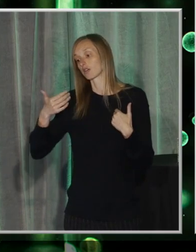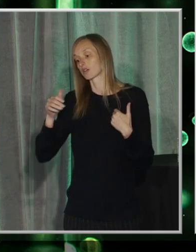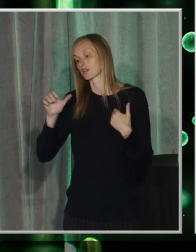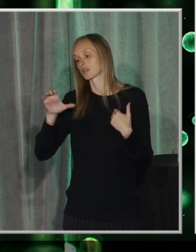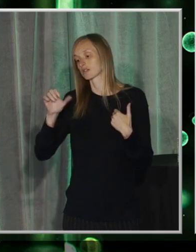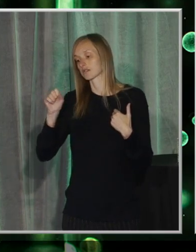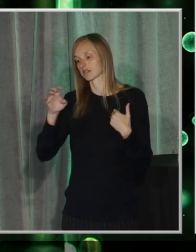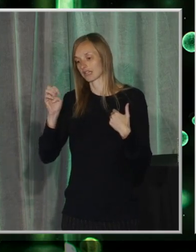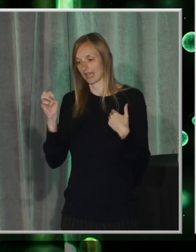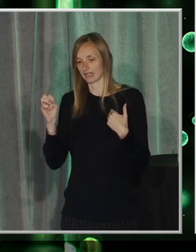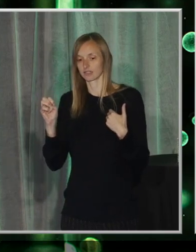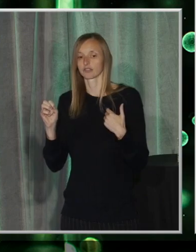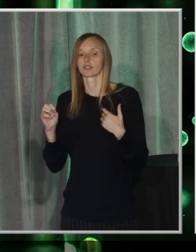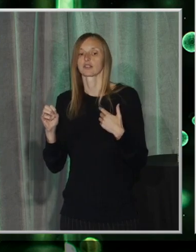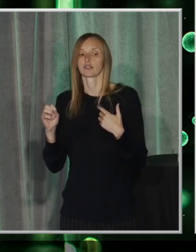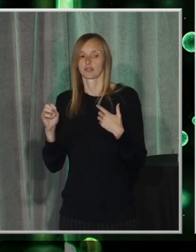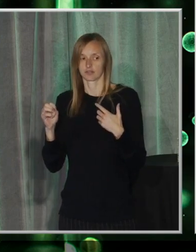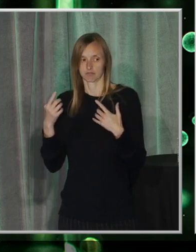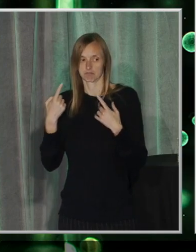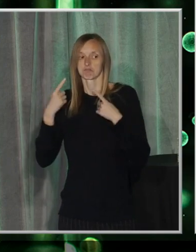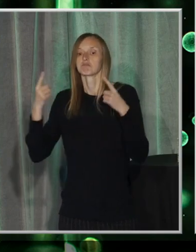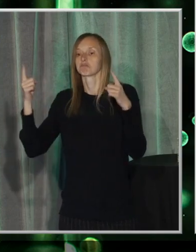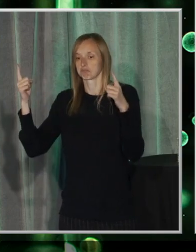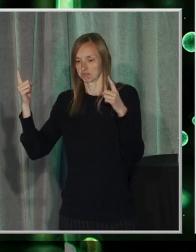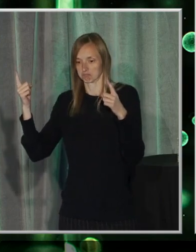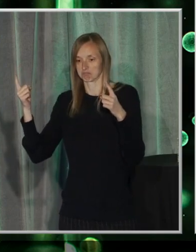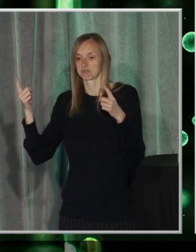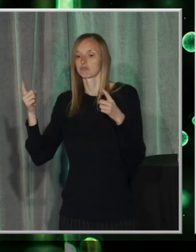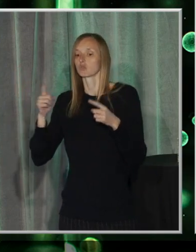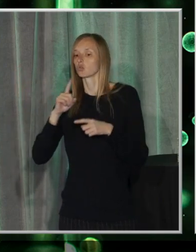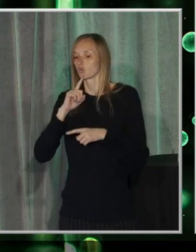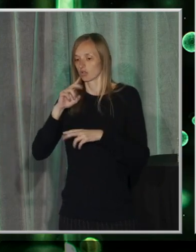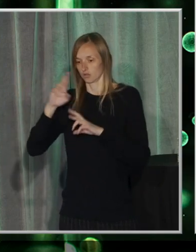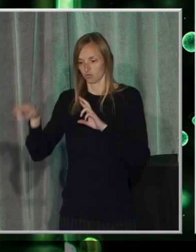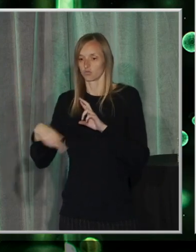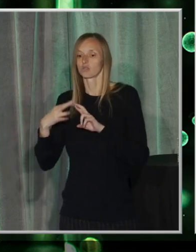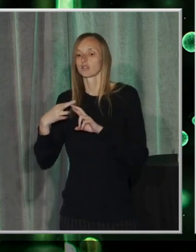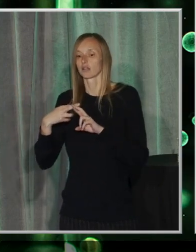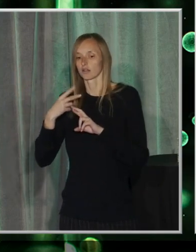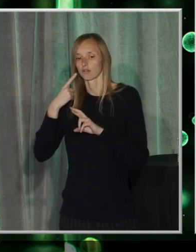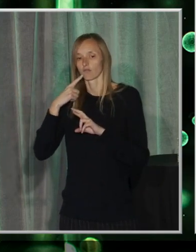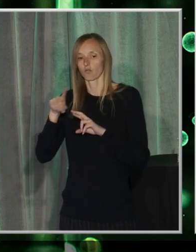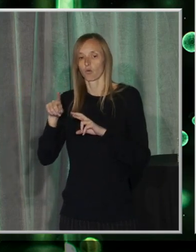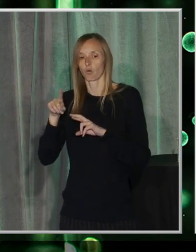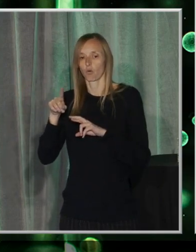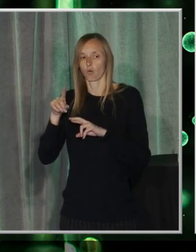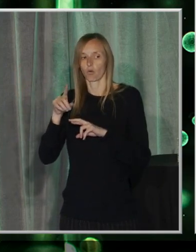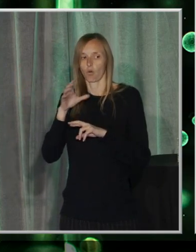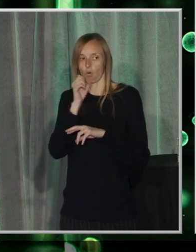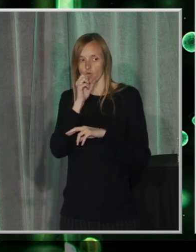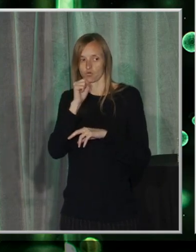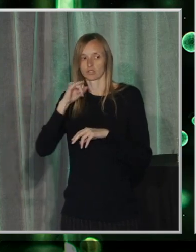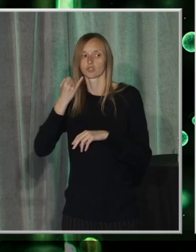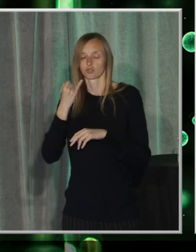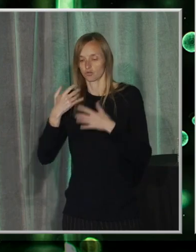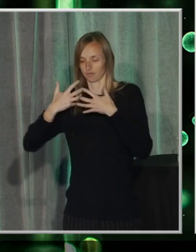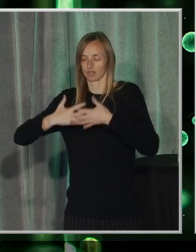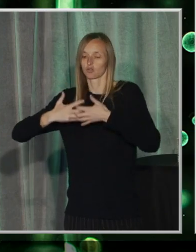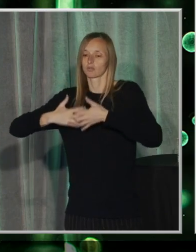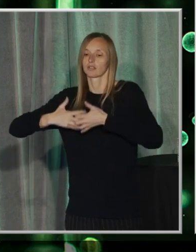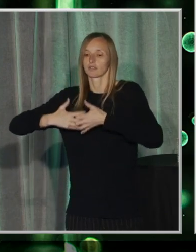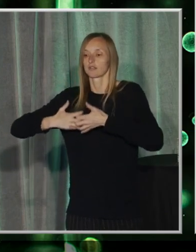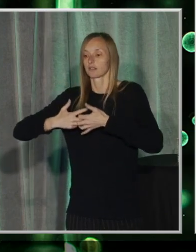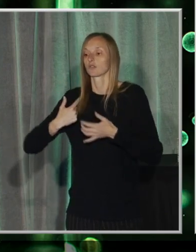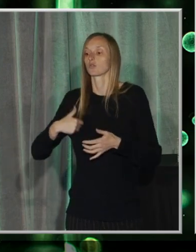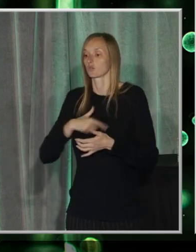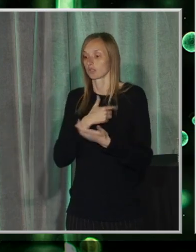that concludes actually. So we actually recycle. It's for an orange juice factory. So we